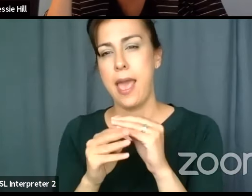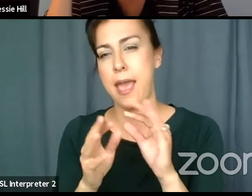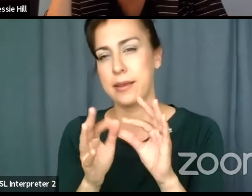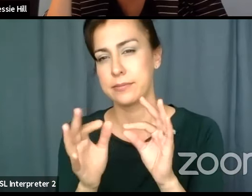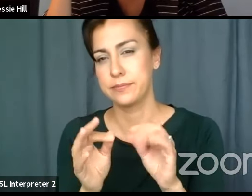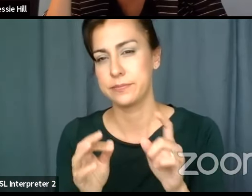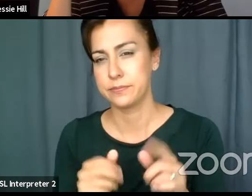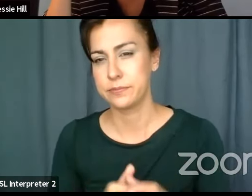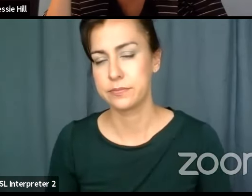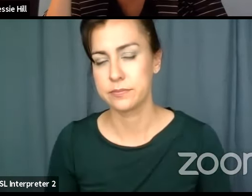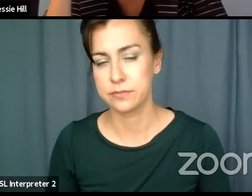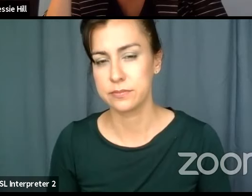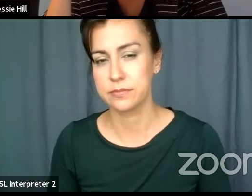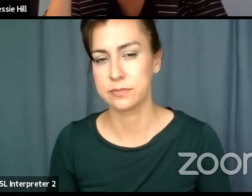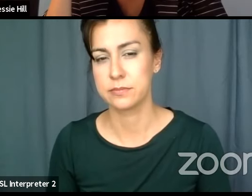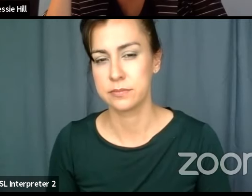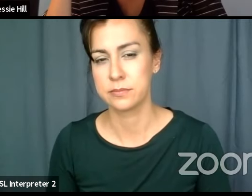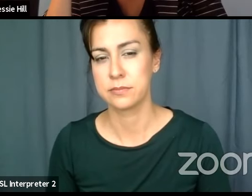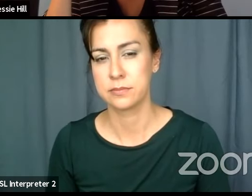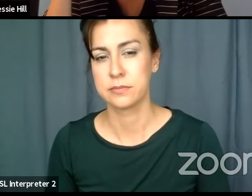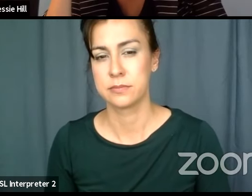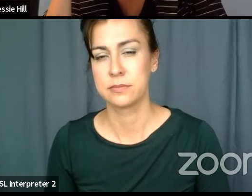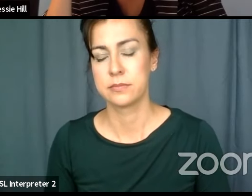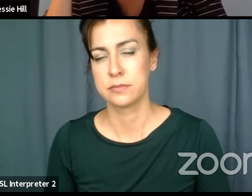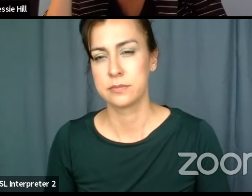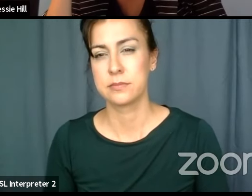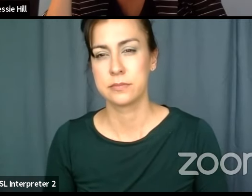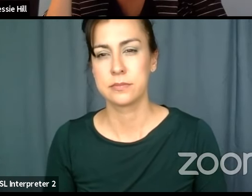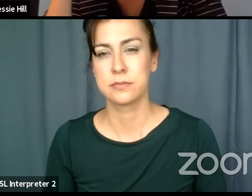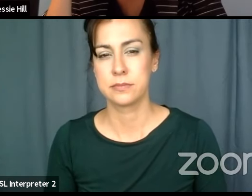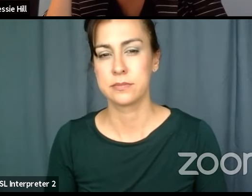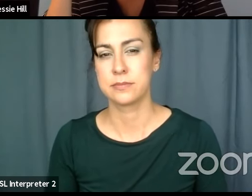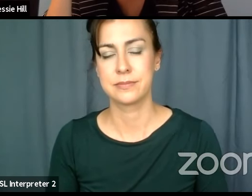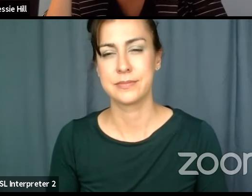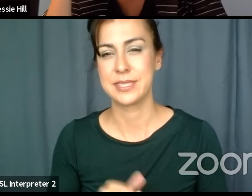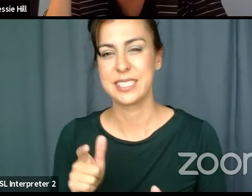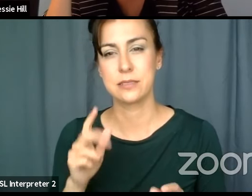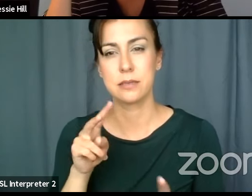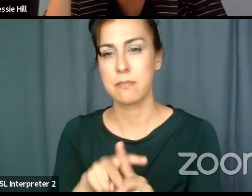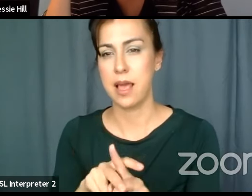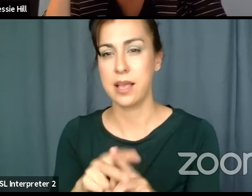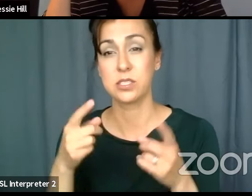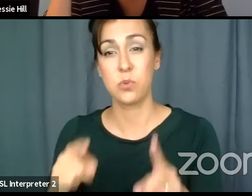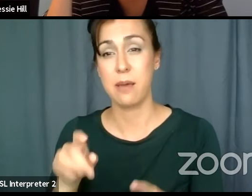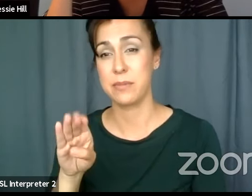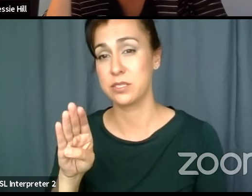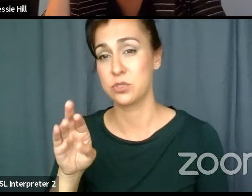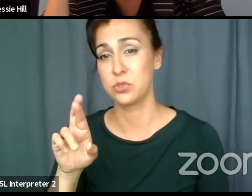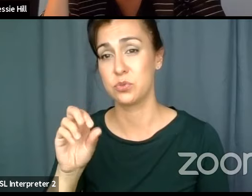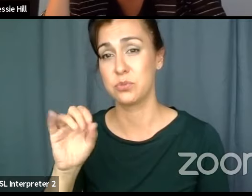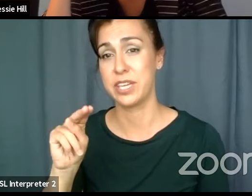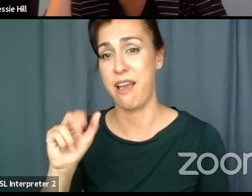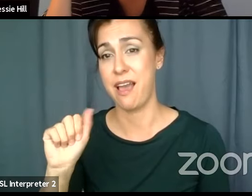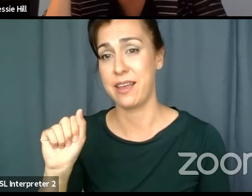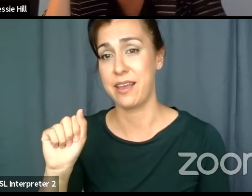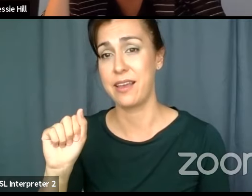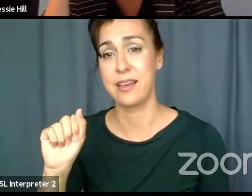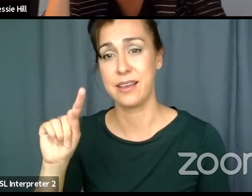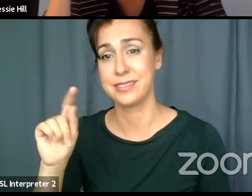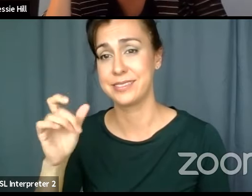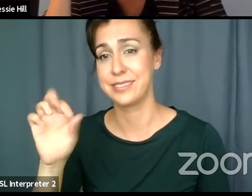this was also a part of what happened with the tragic death of Breonna Taylor, right? These no-knock warrants